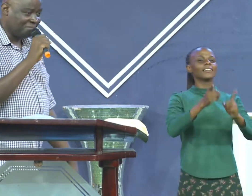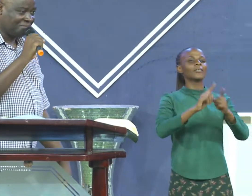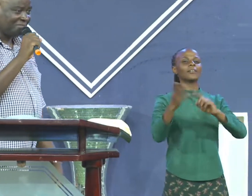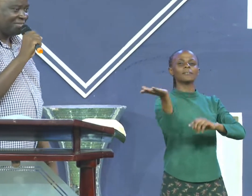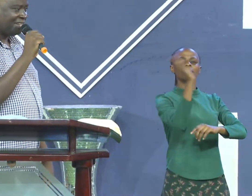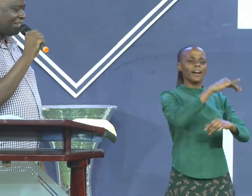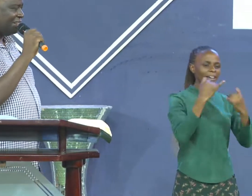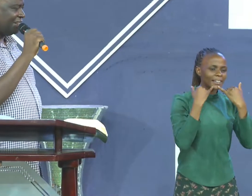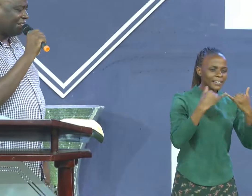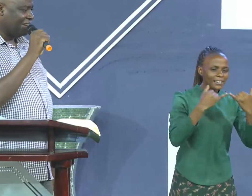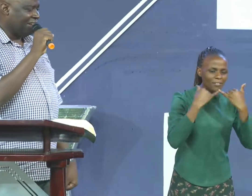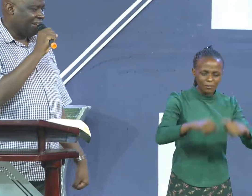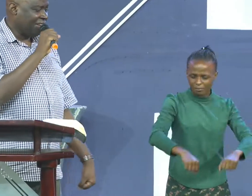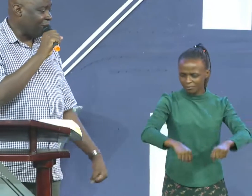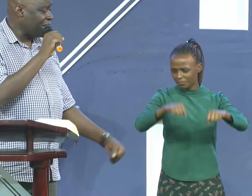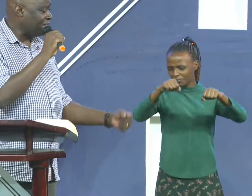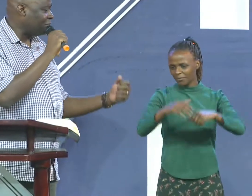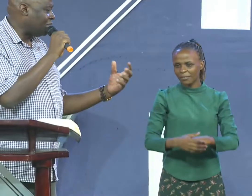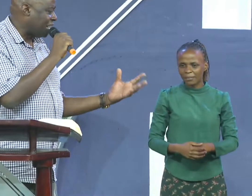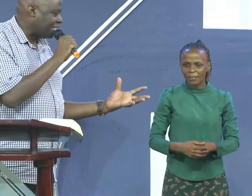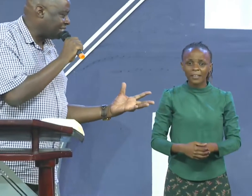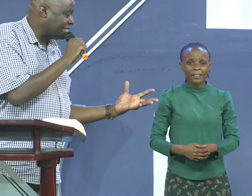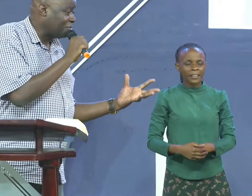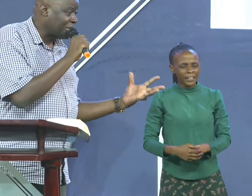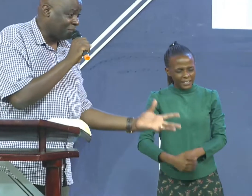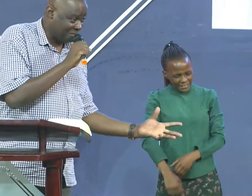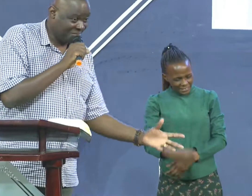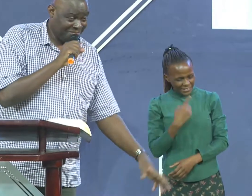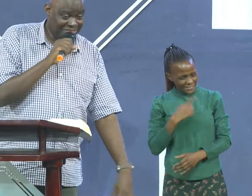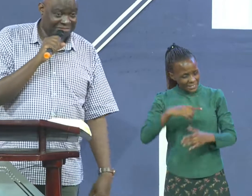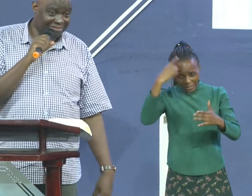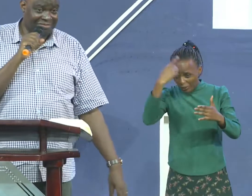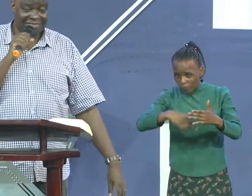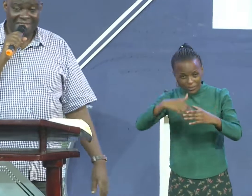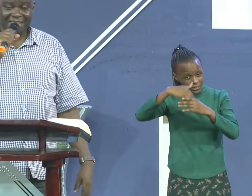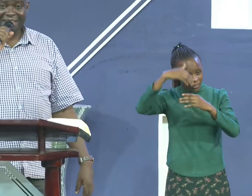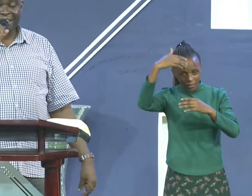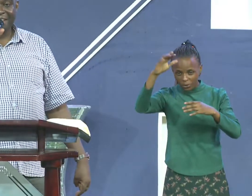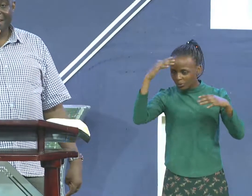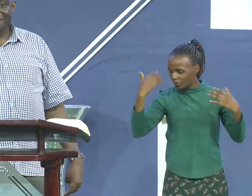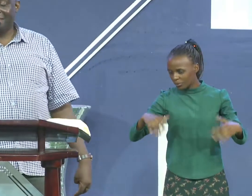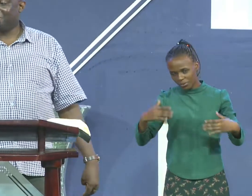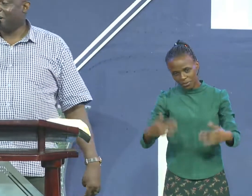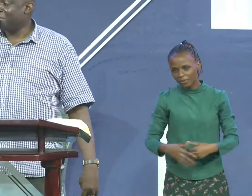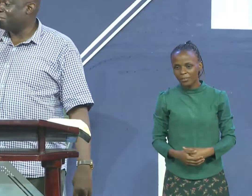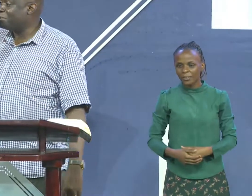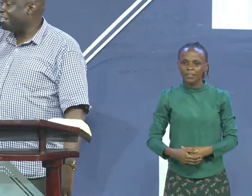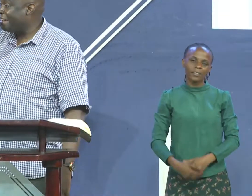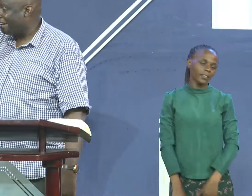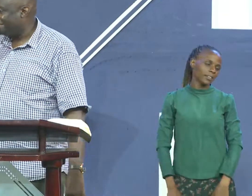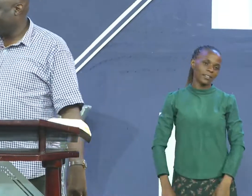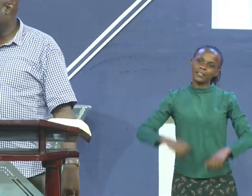And then he went back and told his master. And he told him, what is outside?